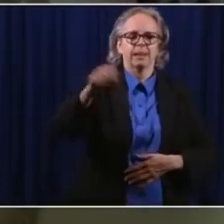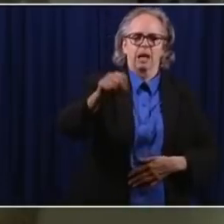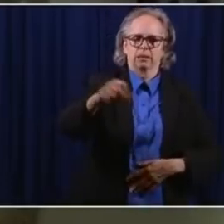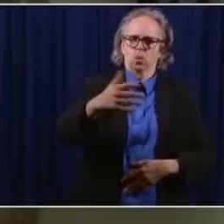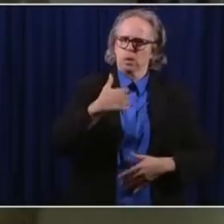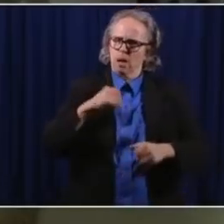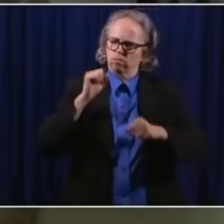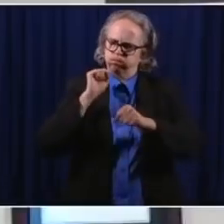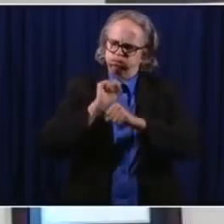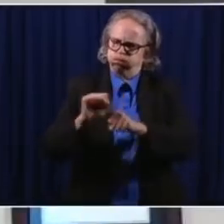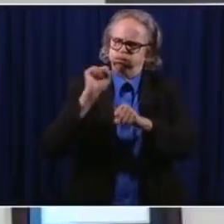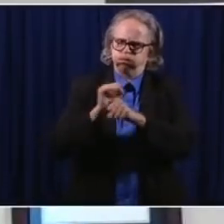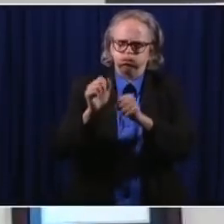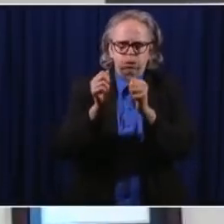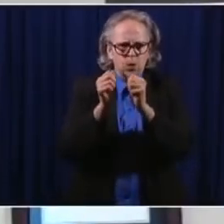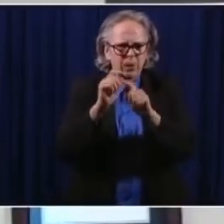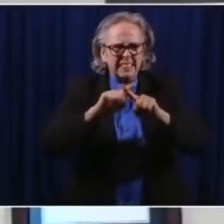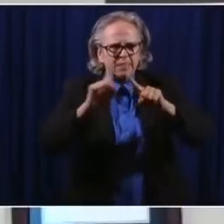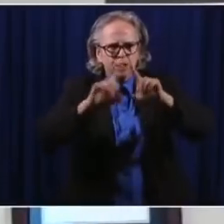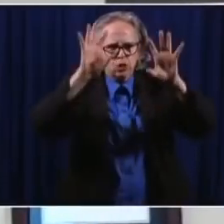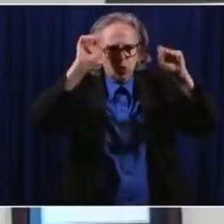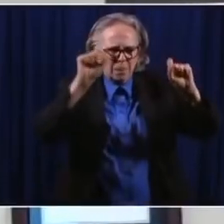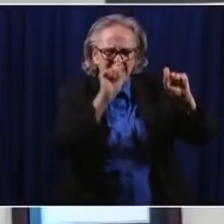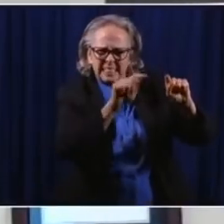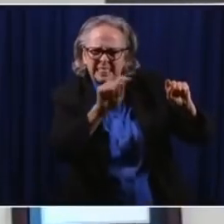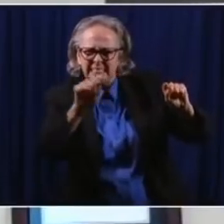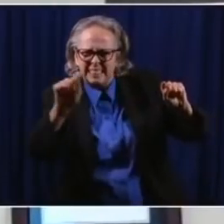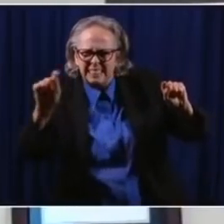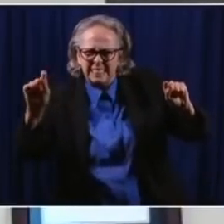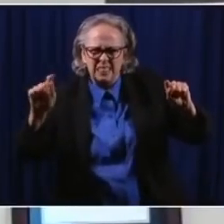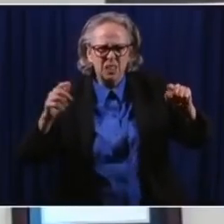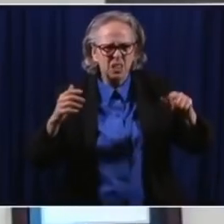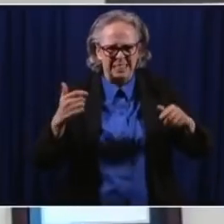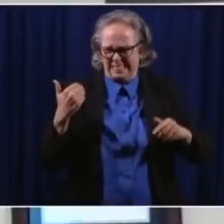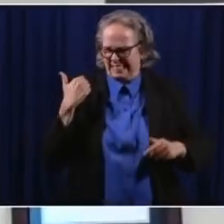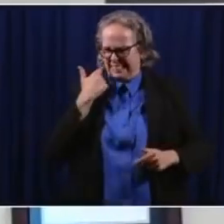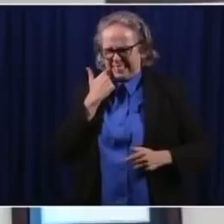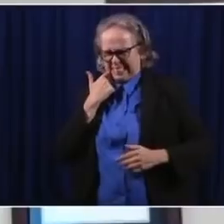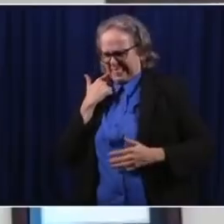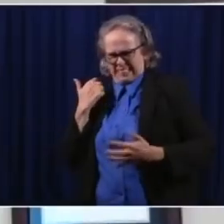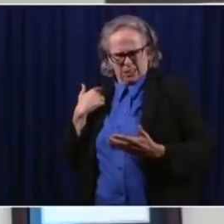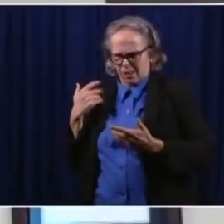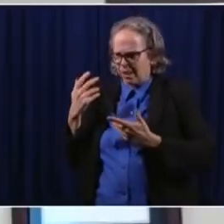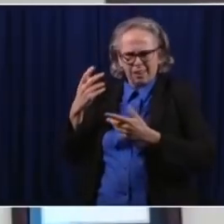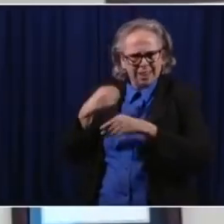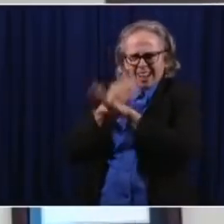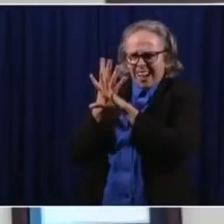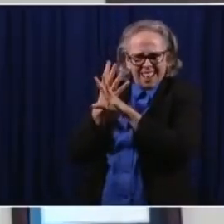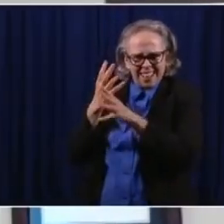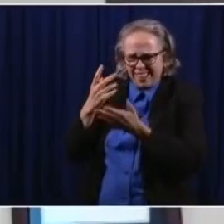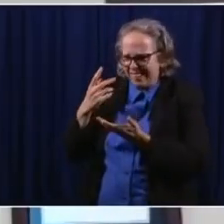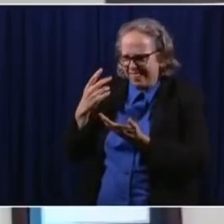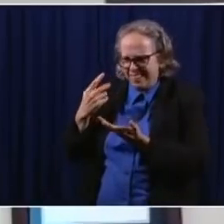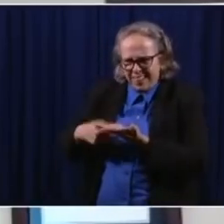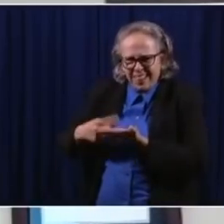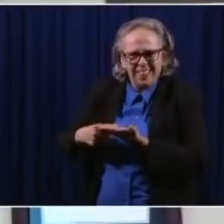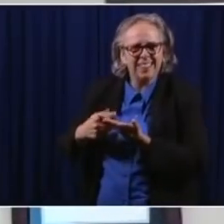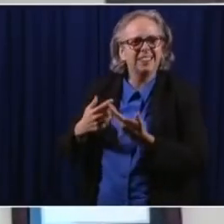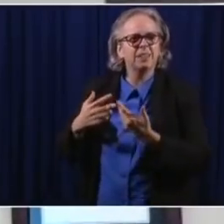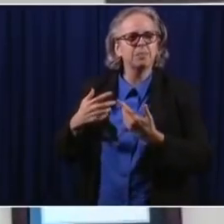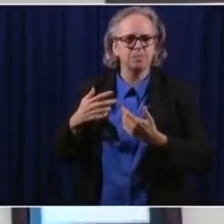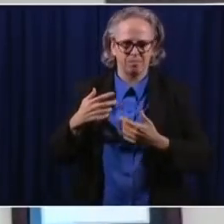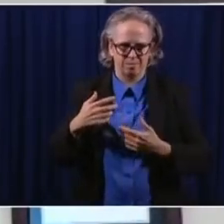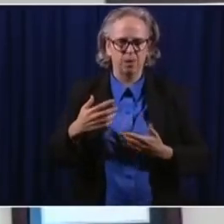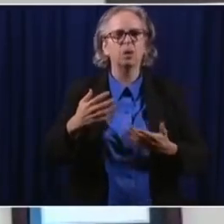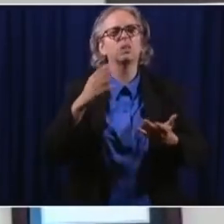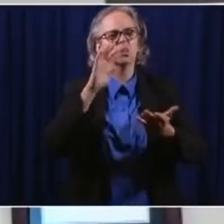I had a call with them just prior to this call. So as in Clark and many of our other counties, people have different plans.